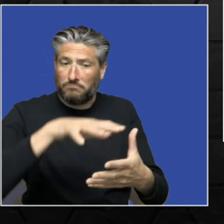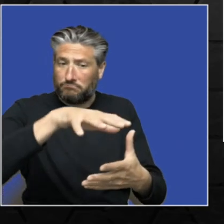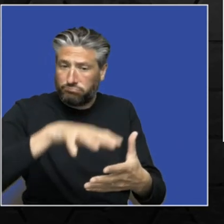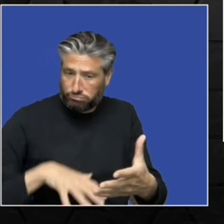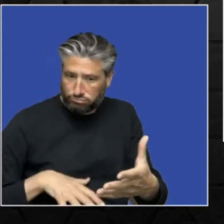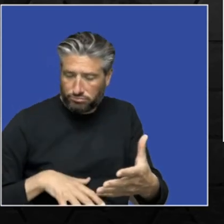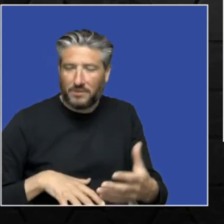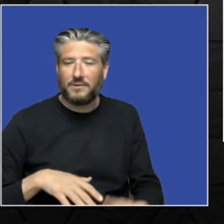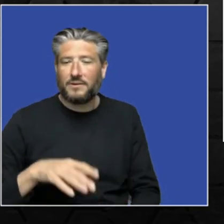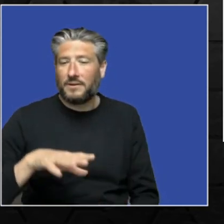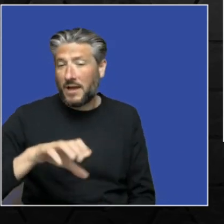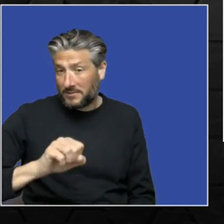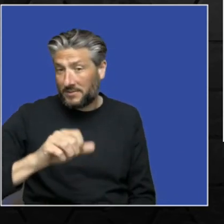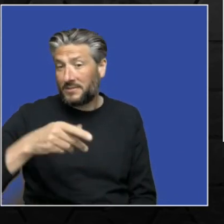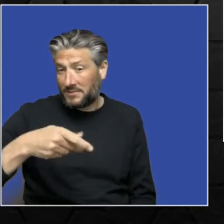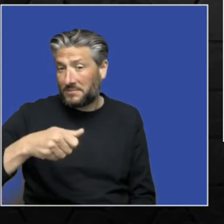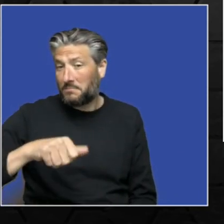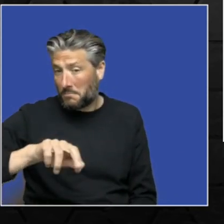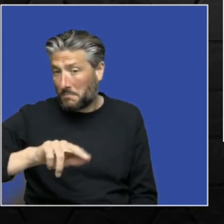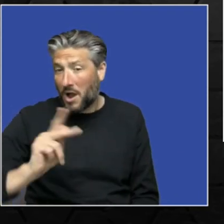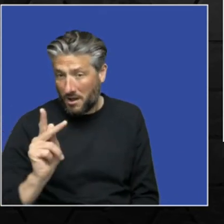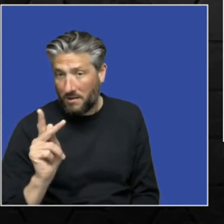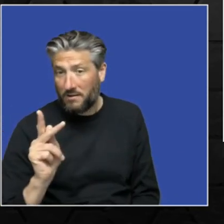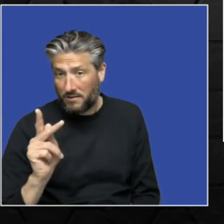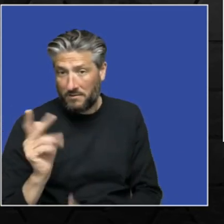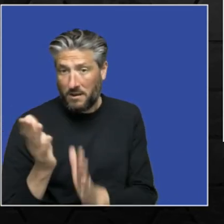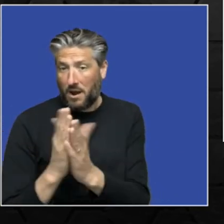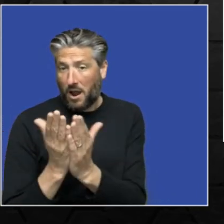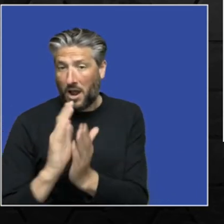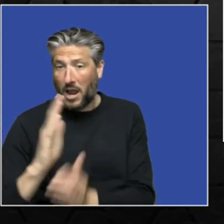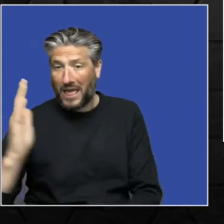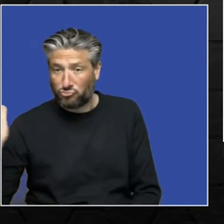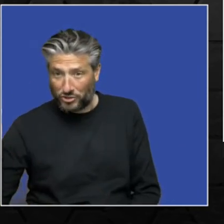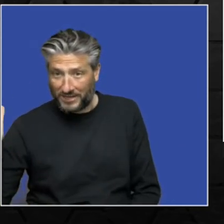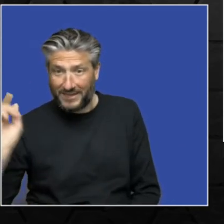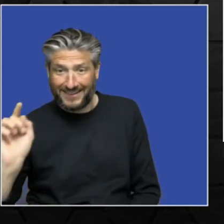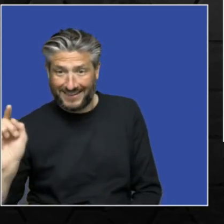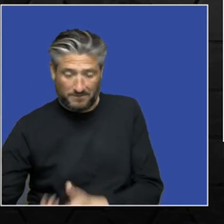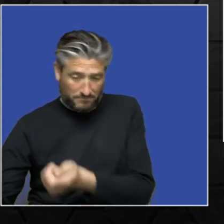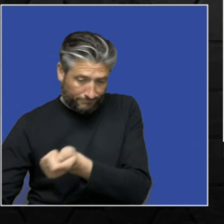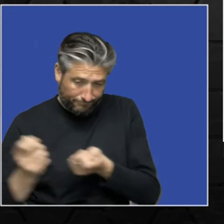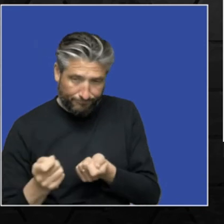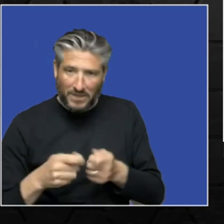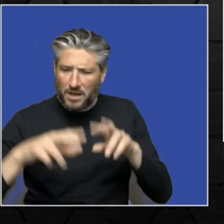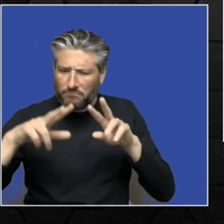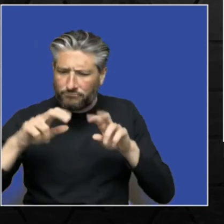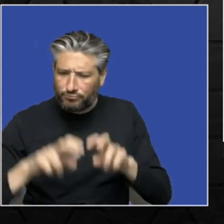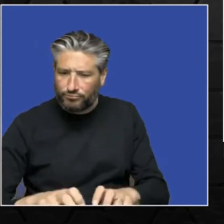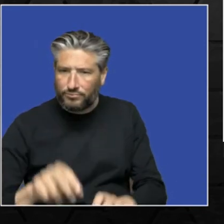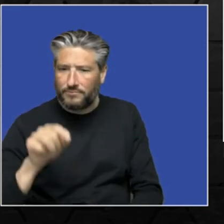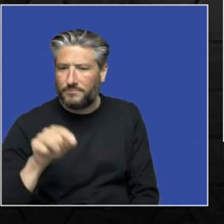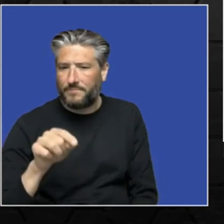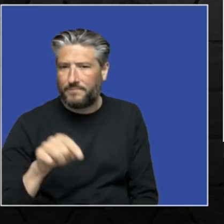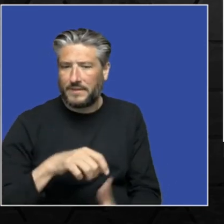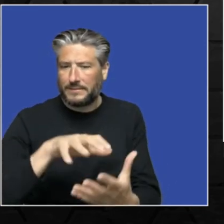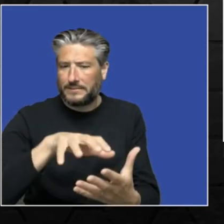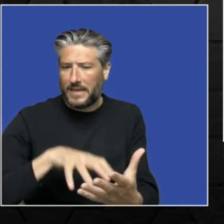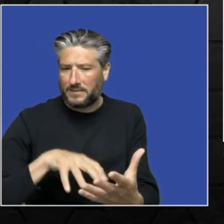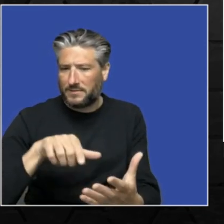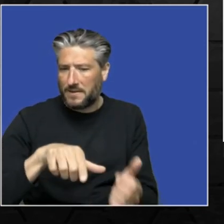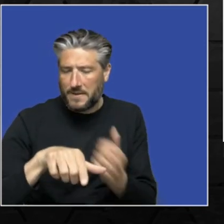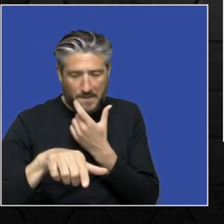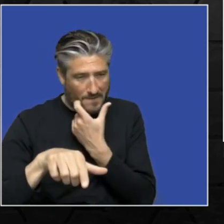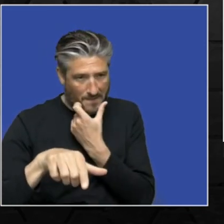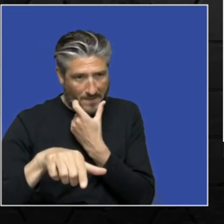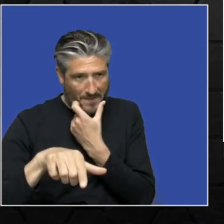are the MML Spark libraries. So this is MML Spark featureized text library I have used, and have imported the text featureizer from there. Okay,